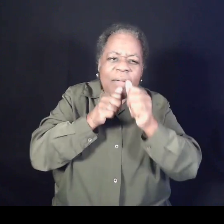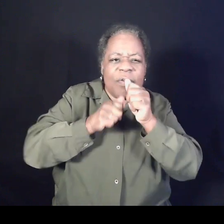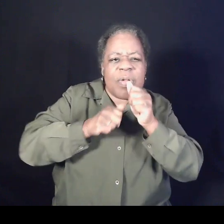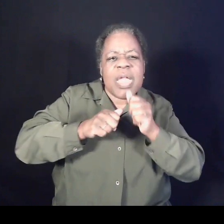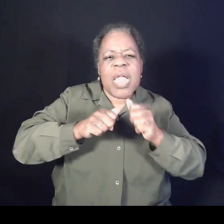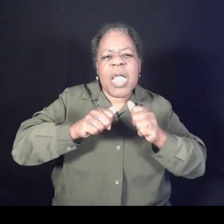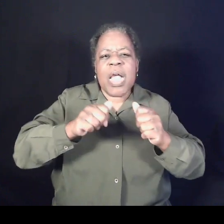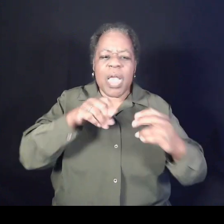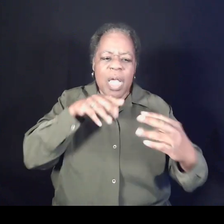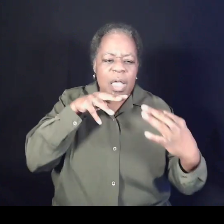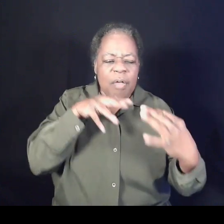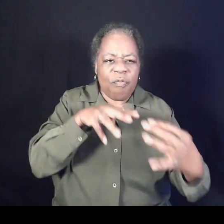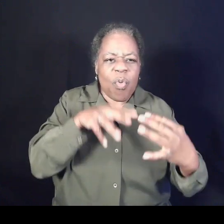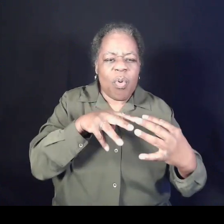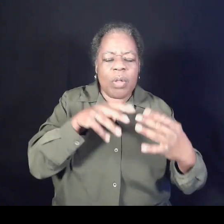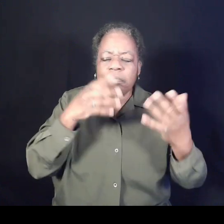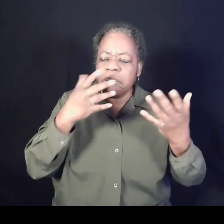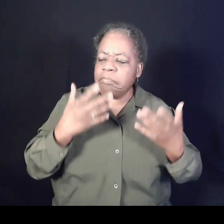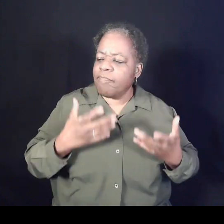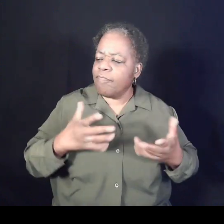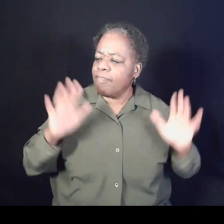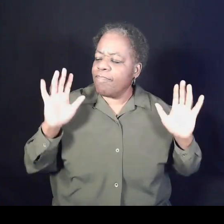will be no more.